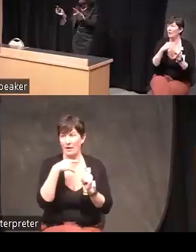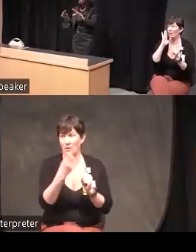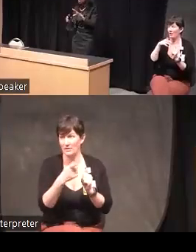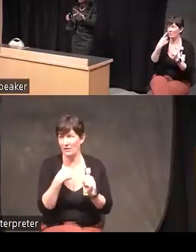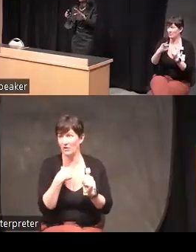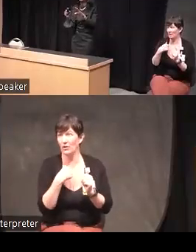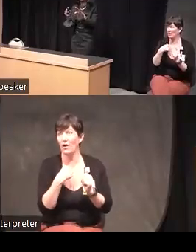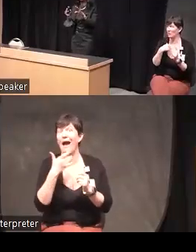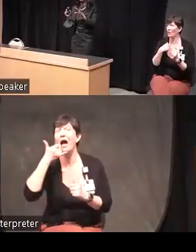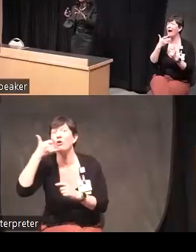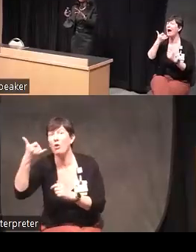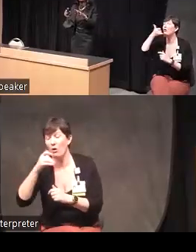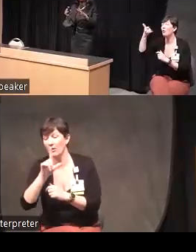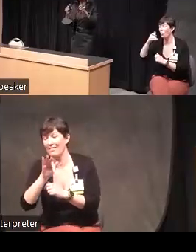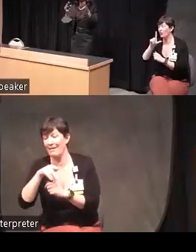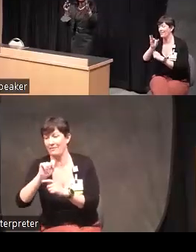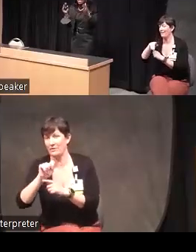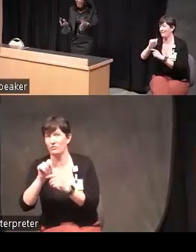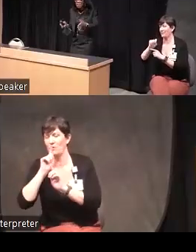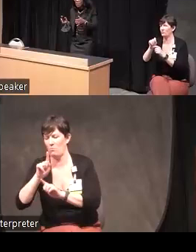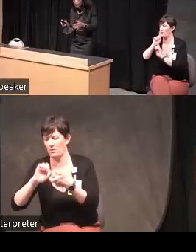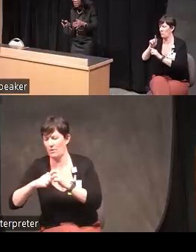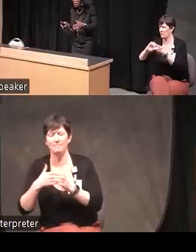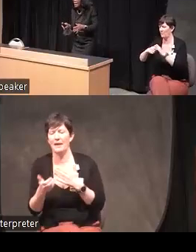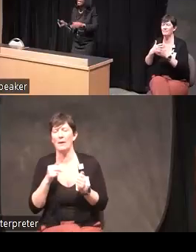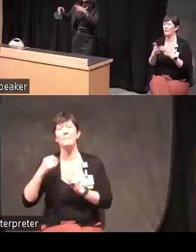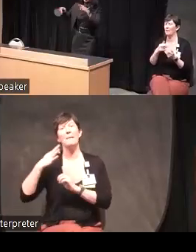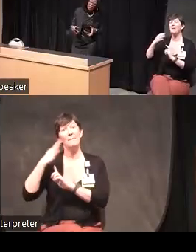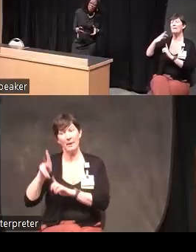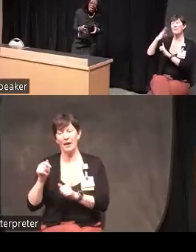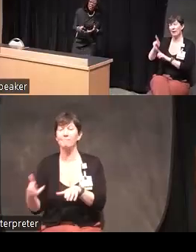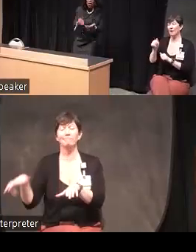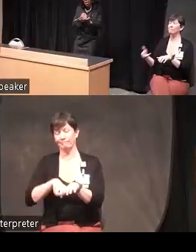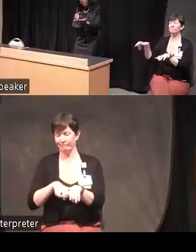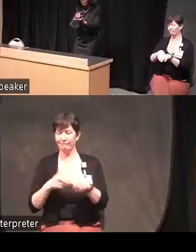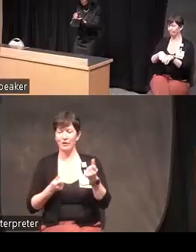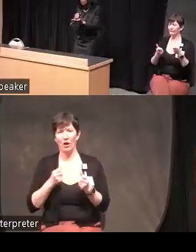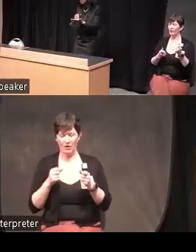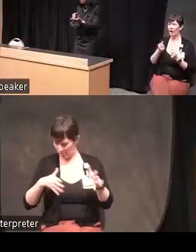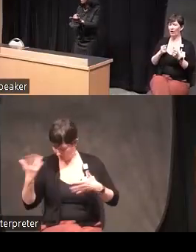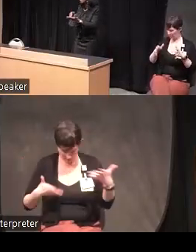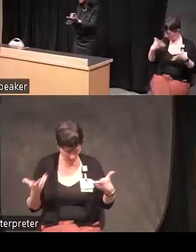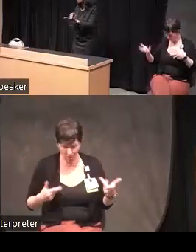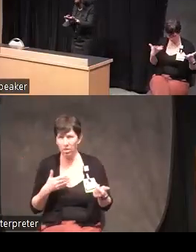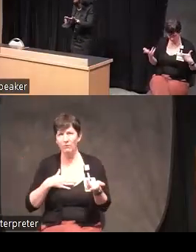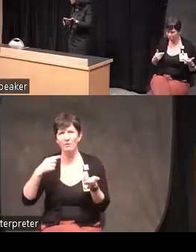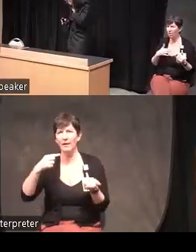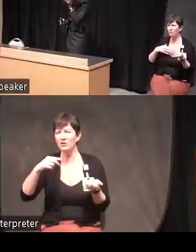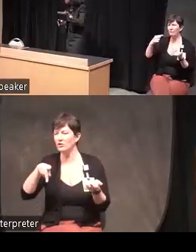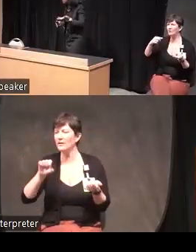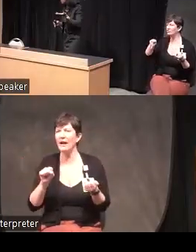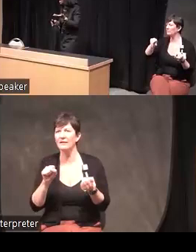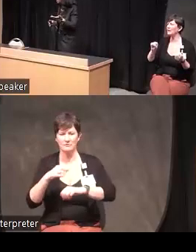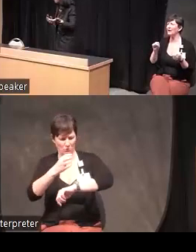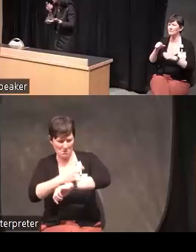able to call Lyft to report the problem. But the guy comes and picks me up and I jump in the back of the car and I'm fiddling with all my GPS